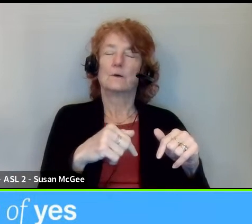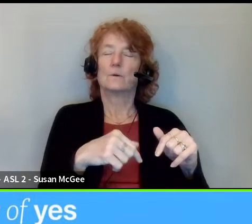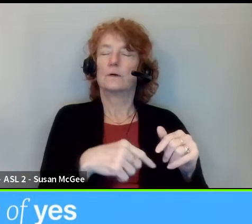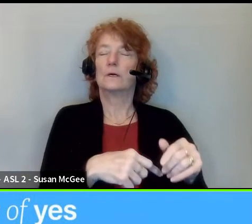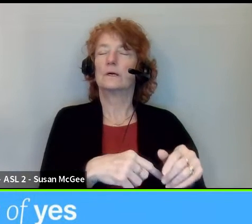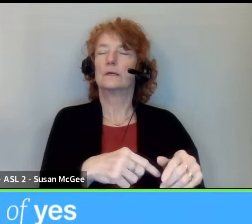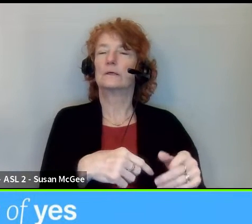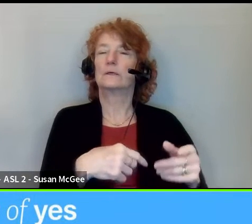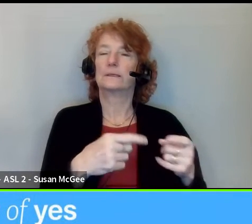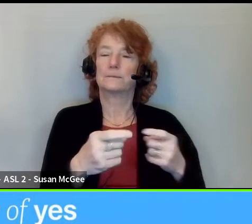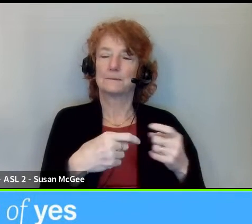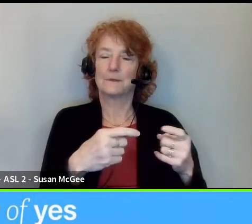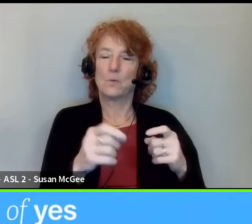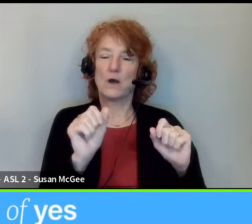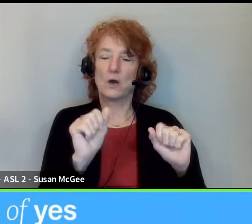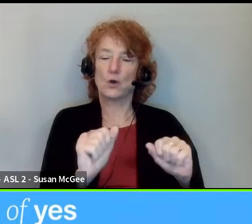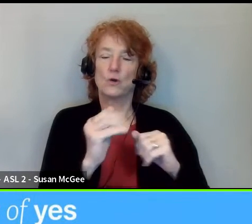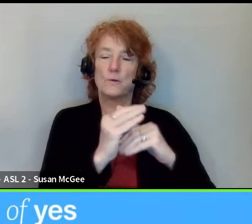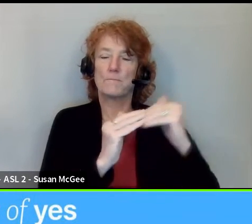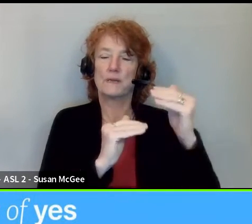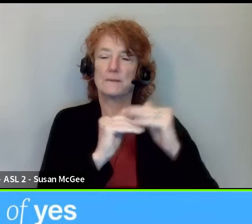question.